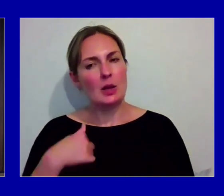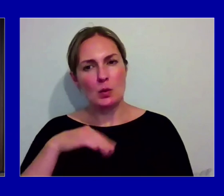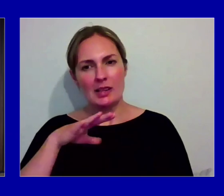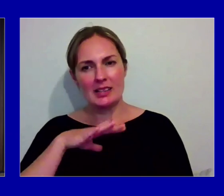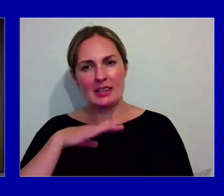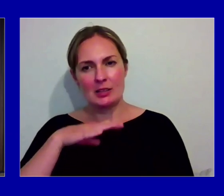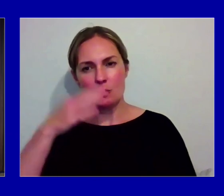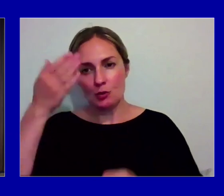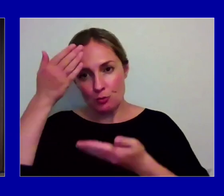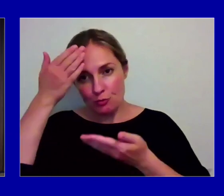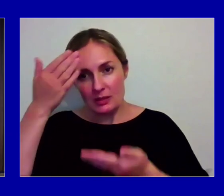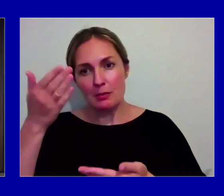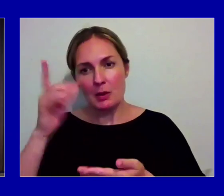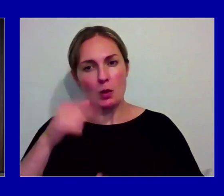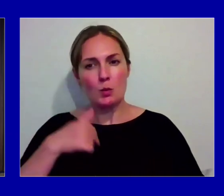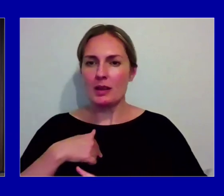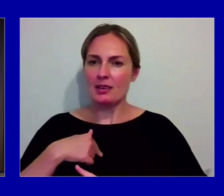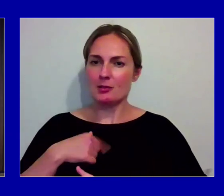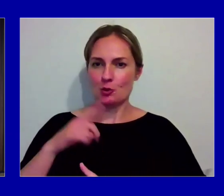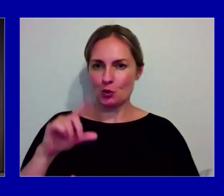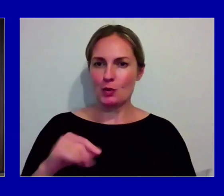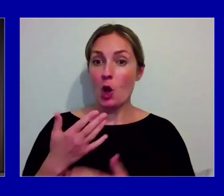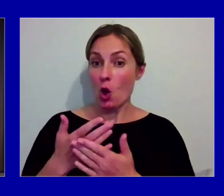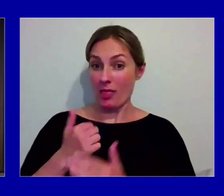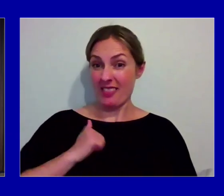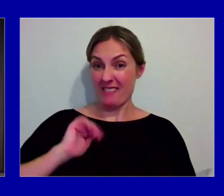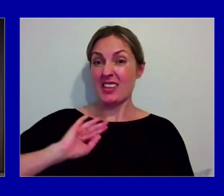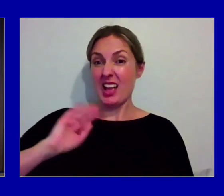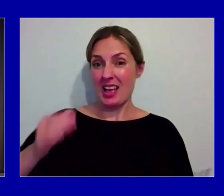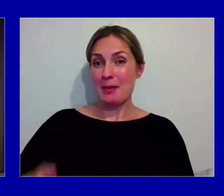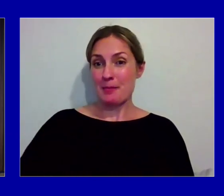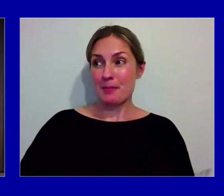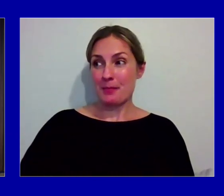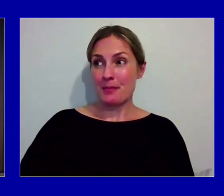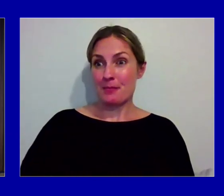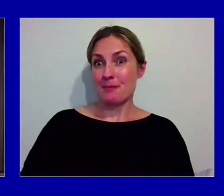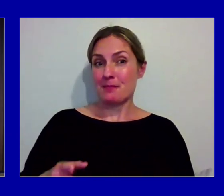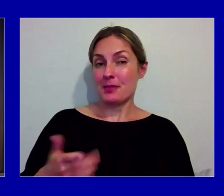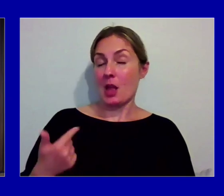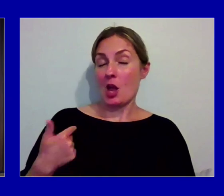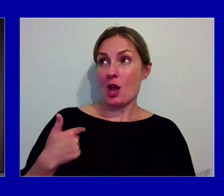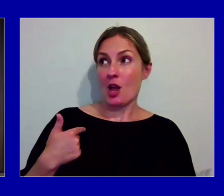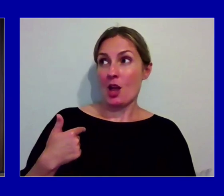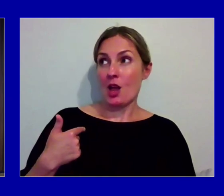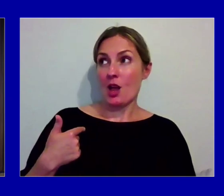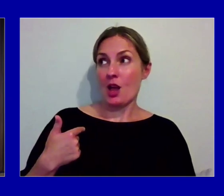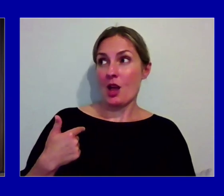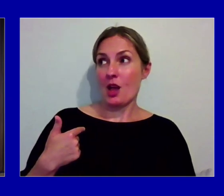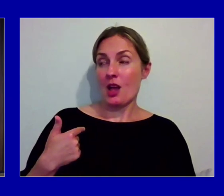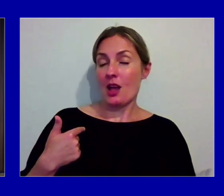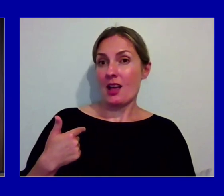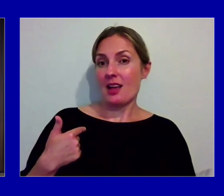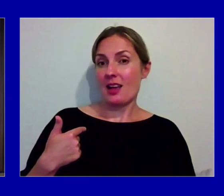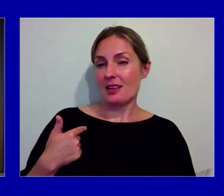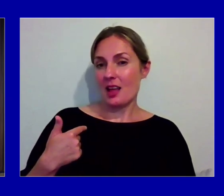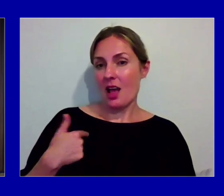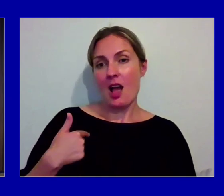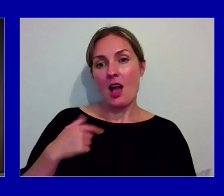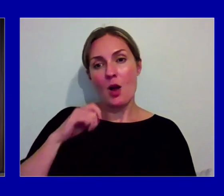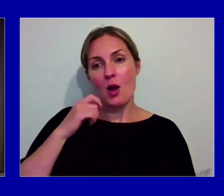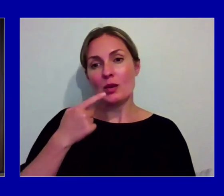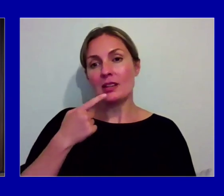what we're doing. And, uh, on the farm, uh, we, um, I say to the, the young people who